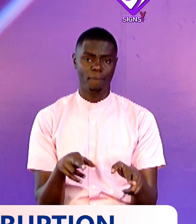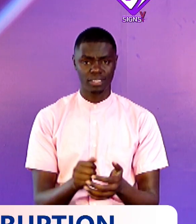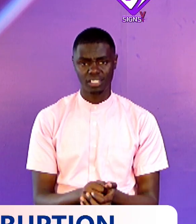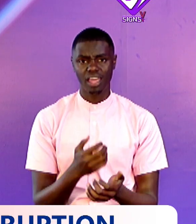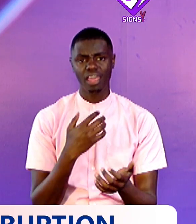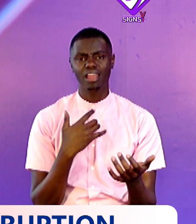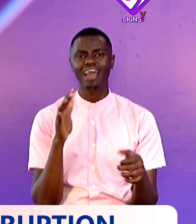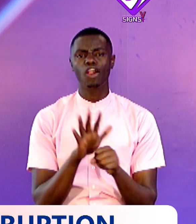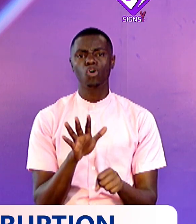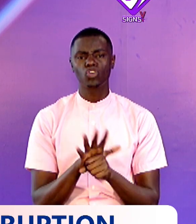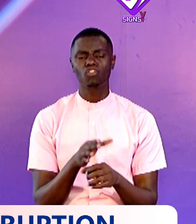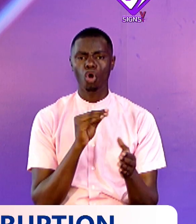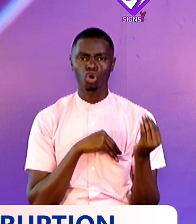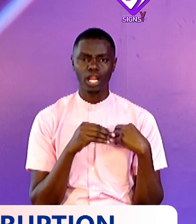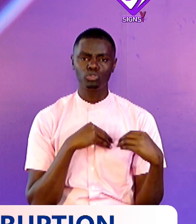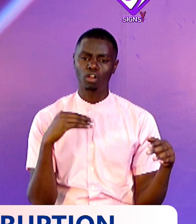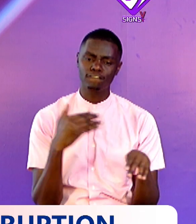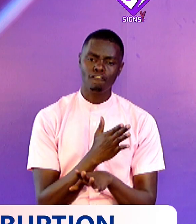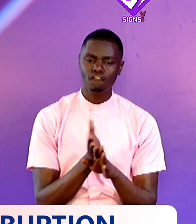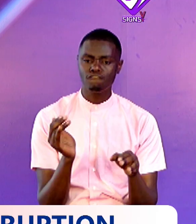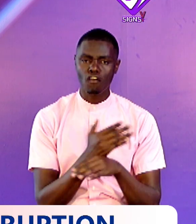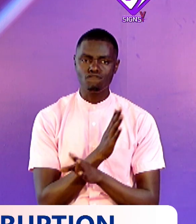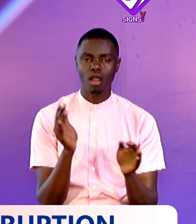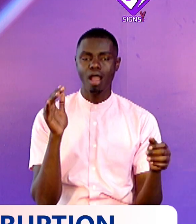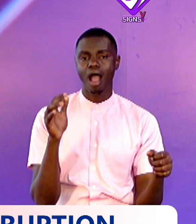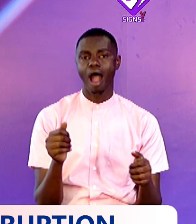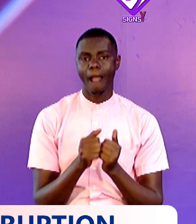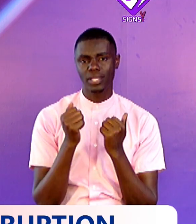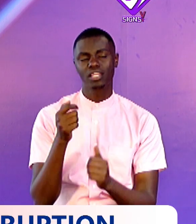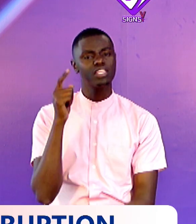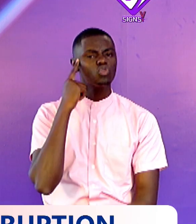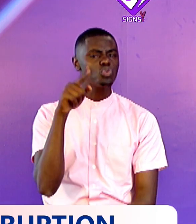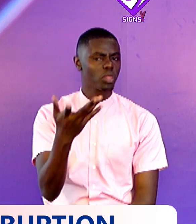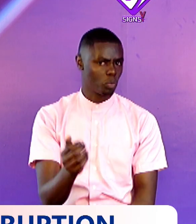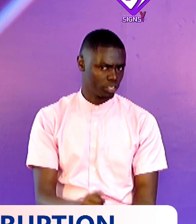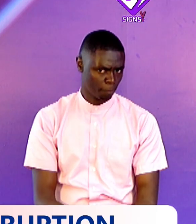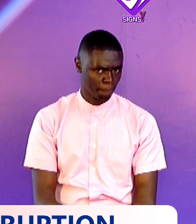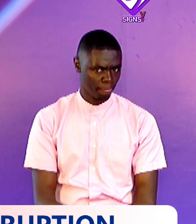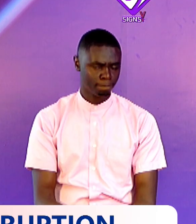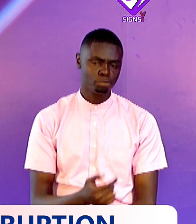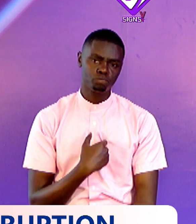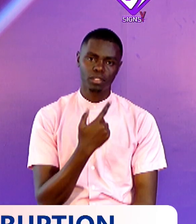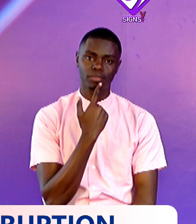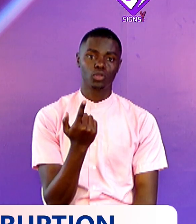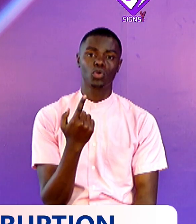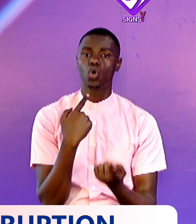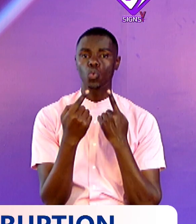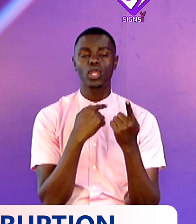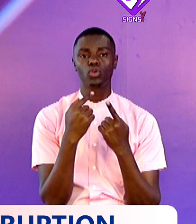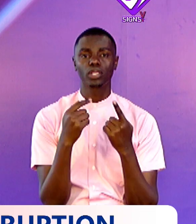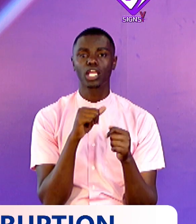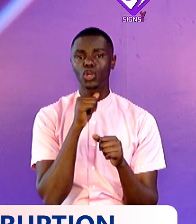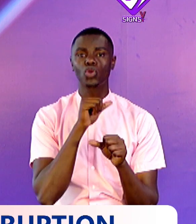that scenario. Don't you think the president has a truth? Let me tell you, we are talking not just